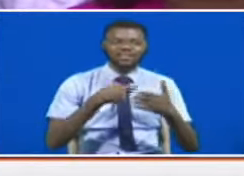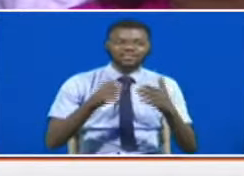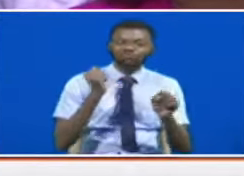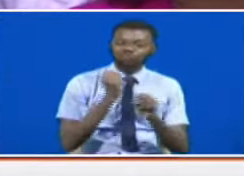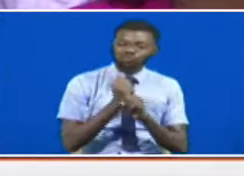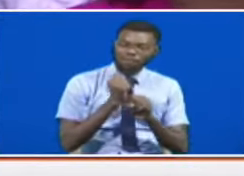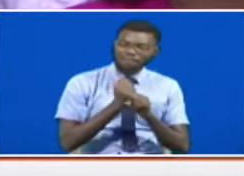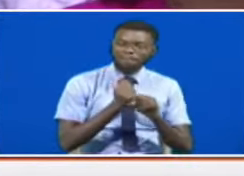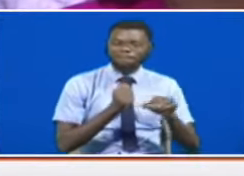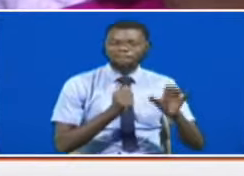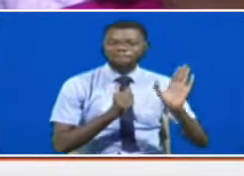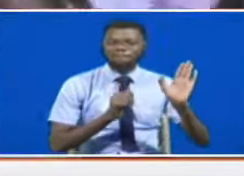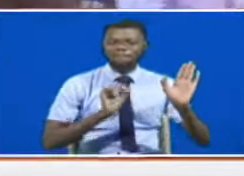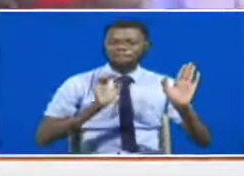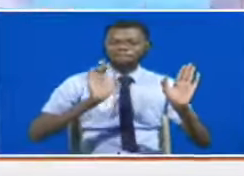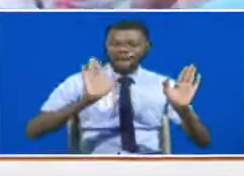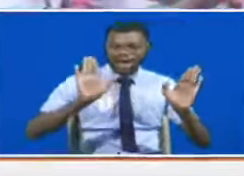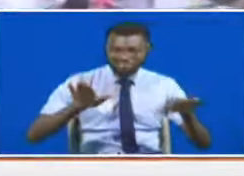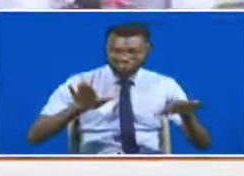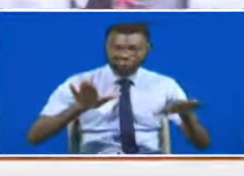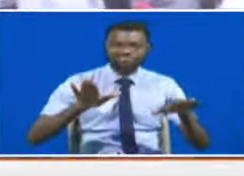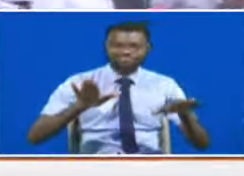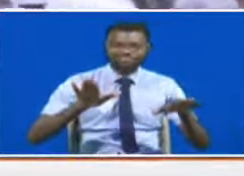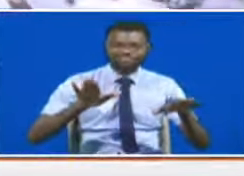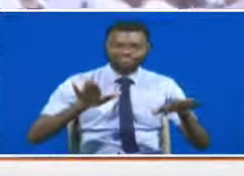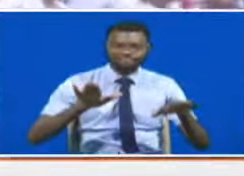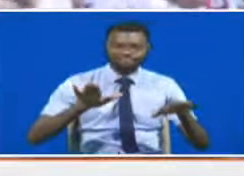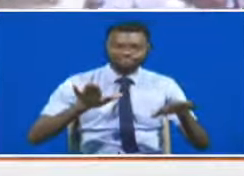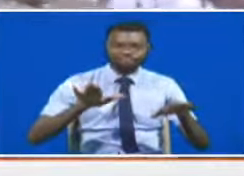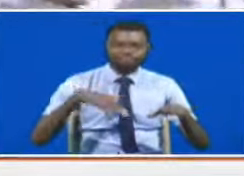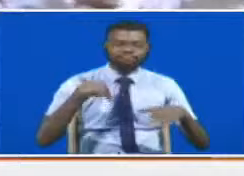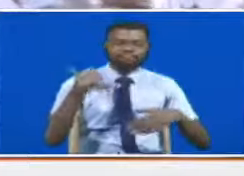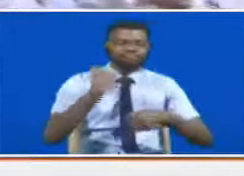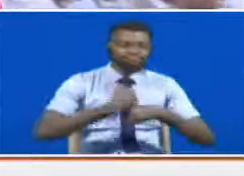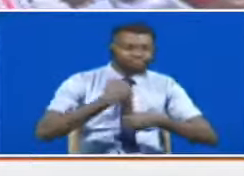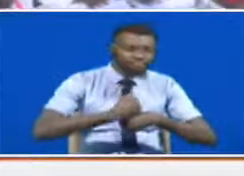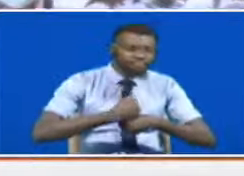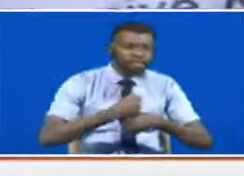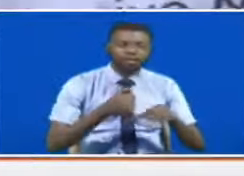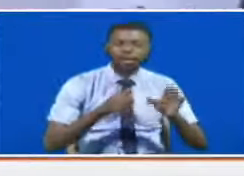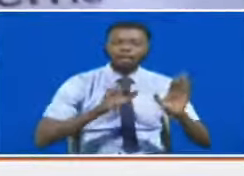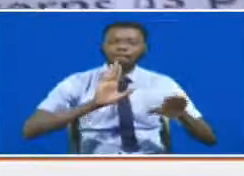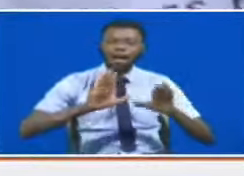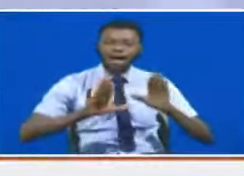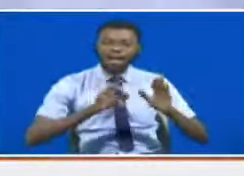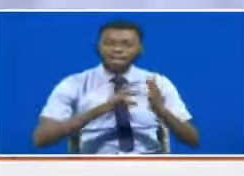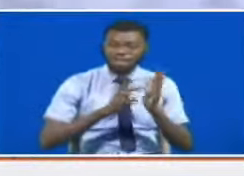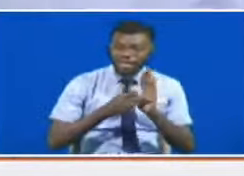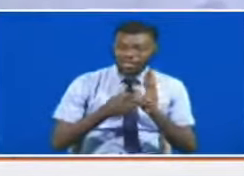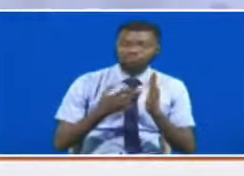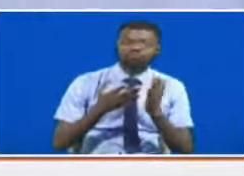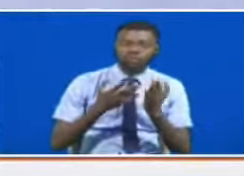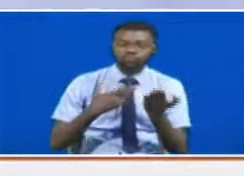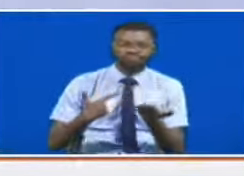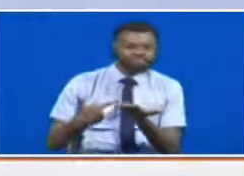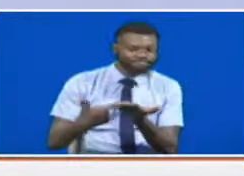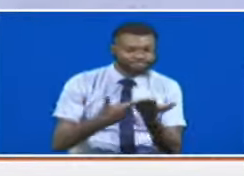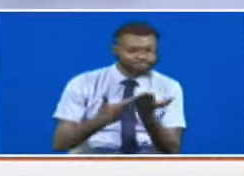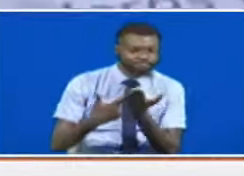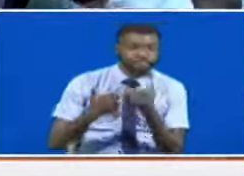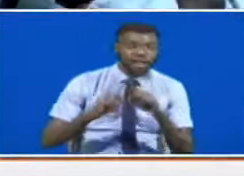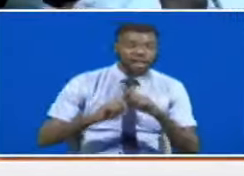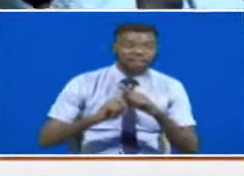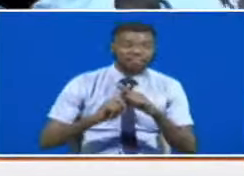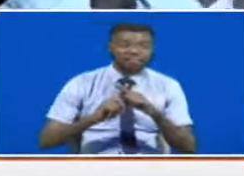formula as agreed yesterday. A return to work formula drafted by representatives of both sides is now a subject of discussion by the doctors'